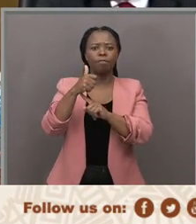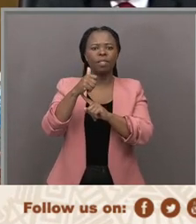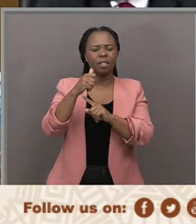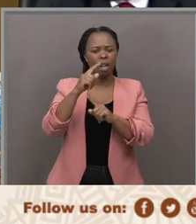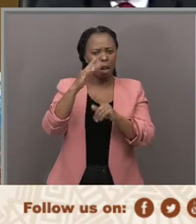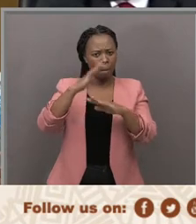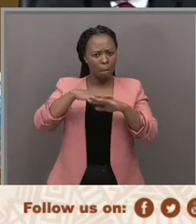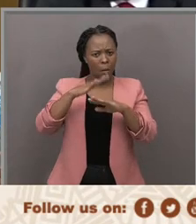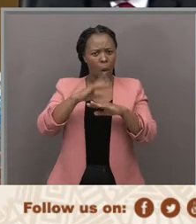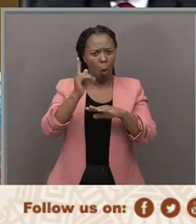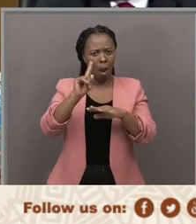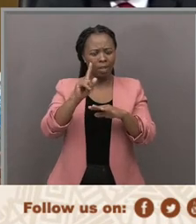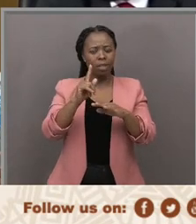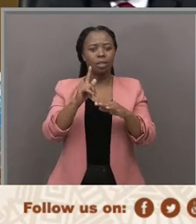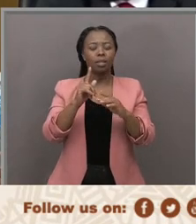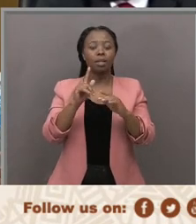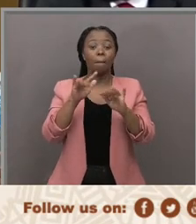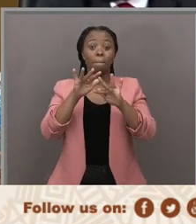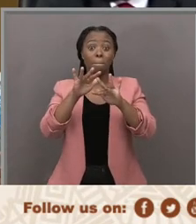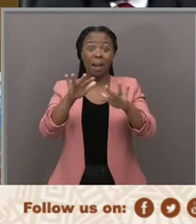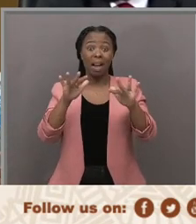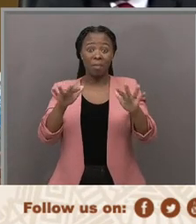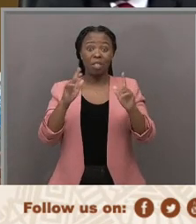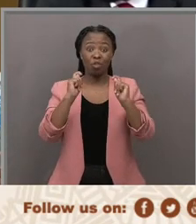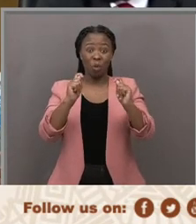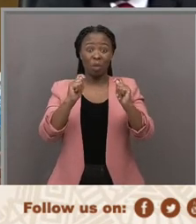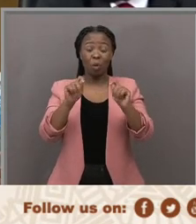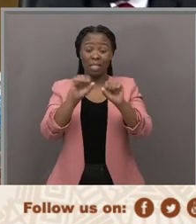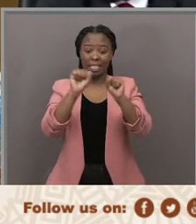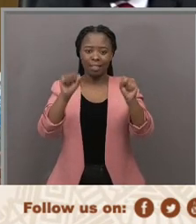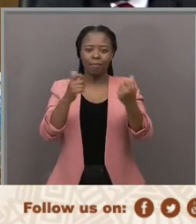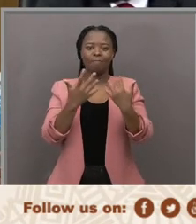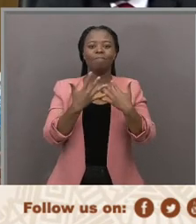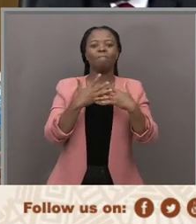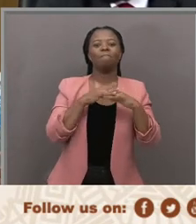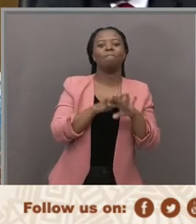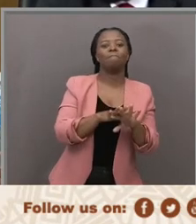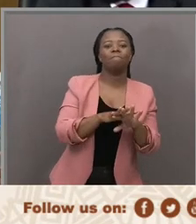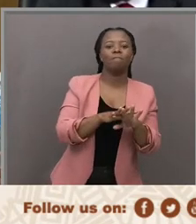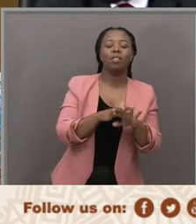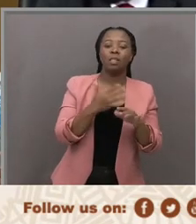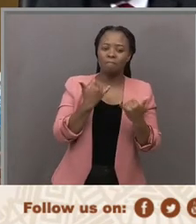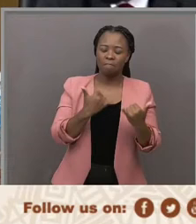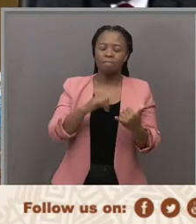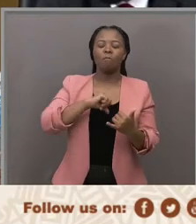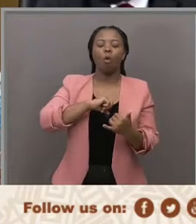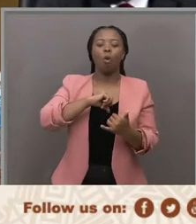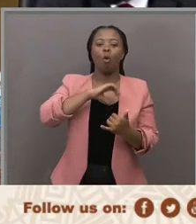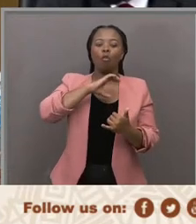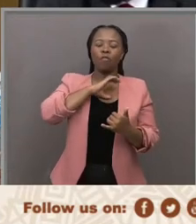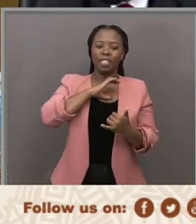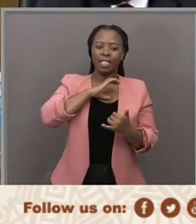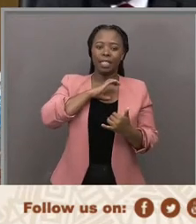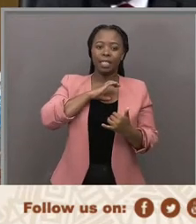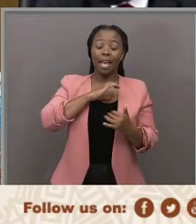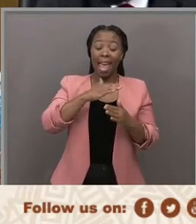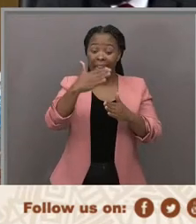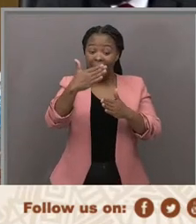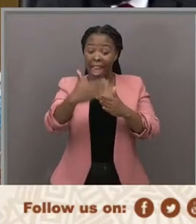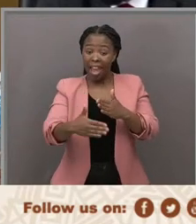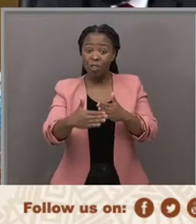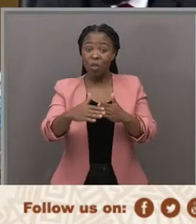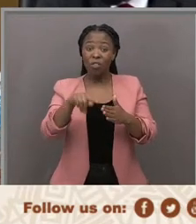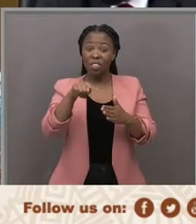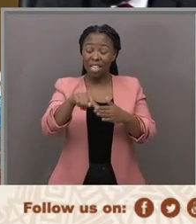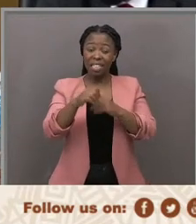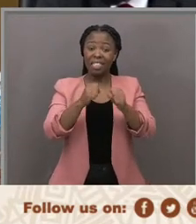our public transport system. I am confident that we will have this year, by the end of this year, MEC Mamabolo, a